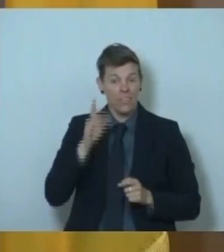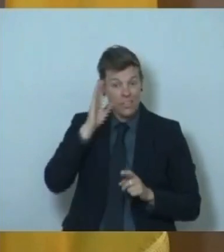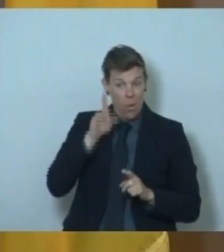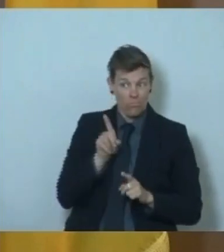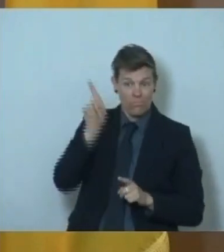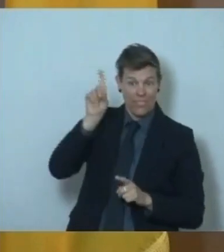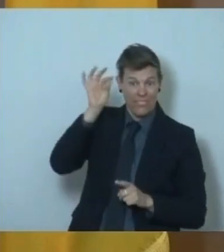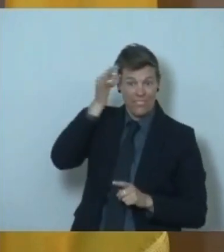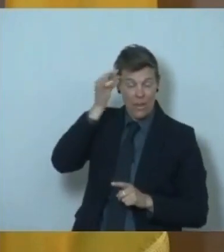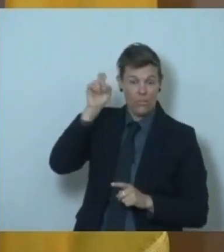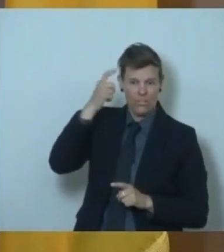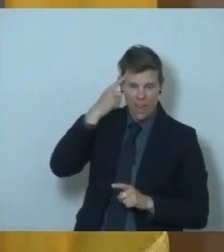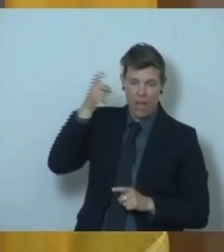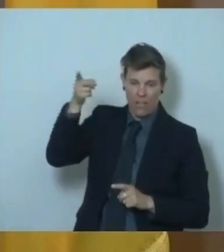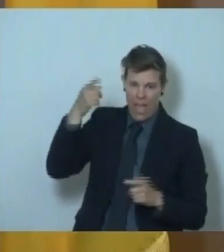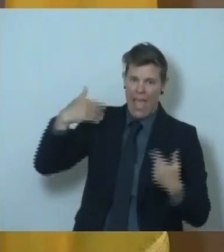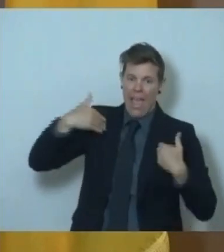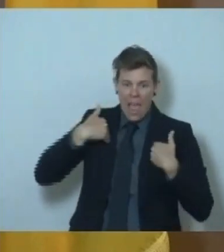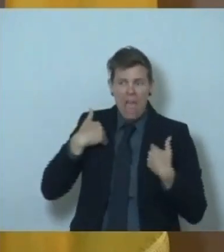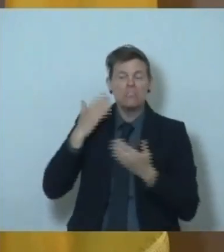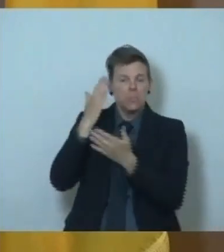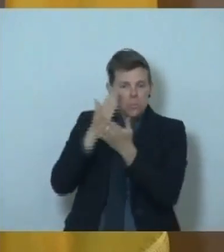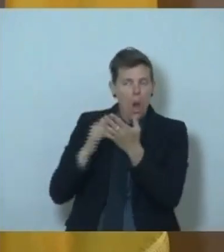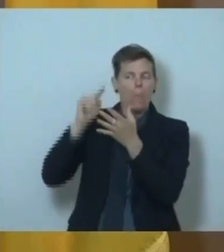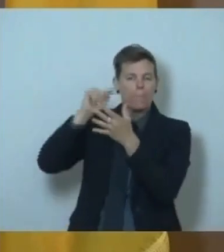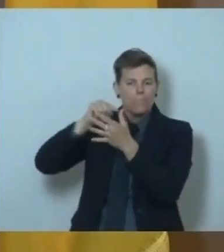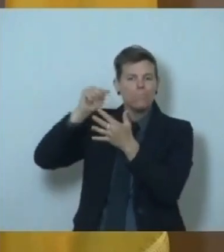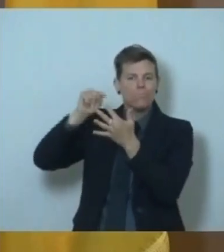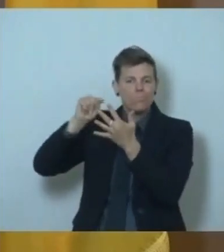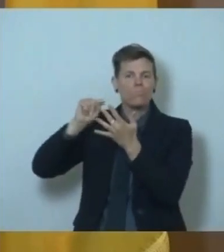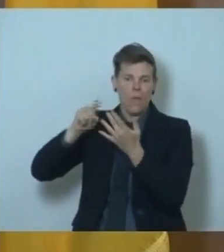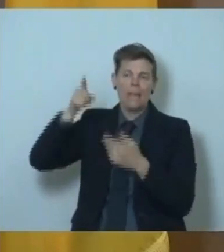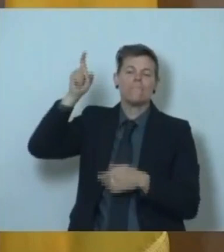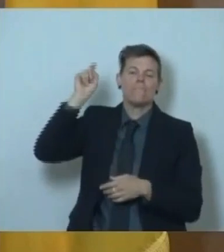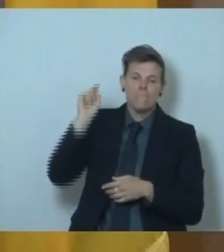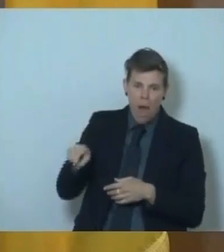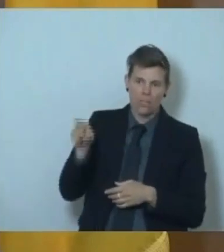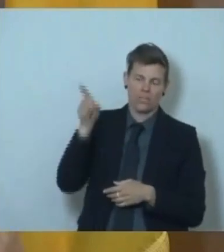roles that need to be done effectively in order for the states to